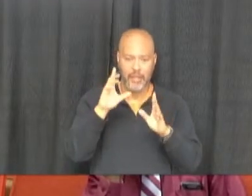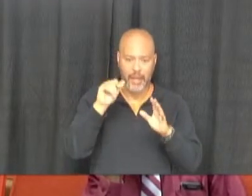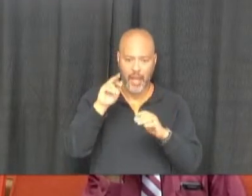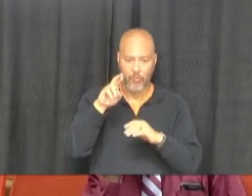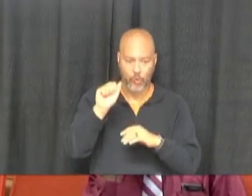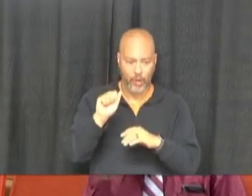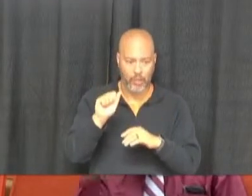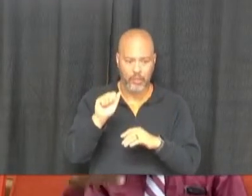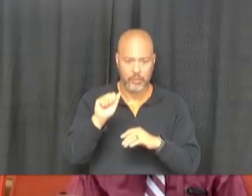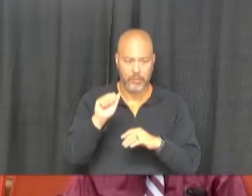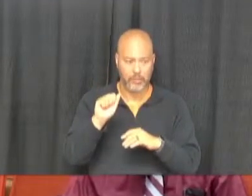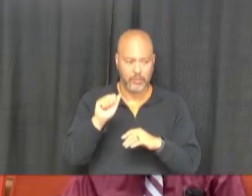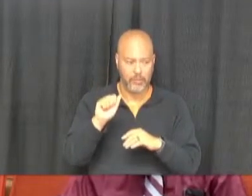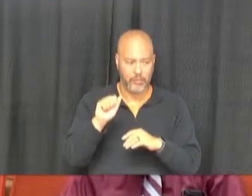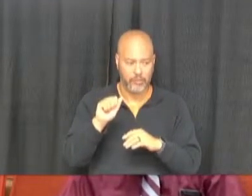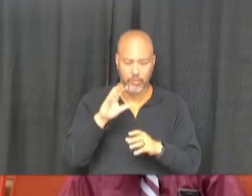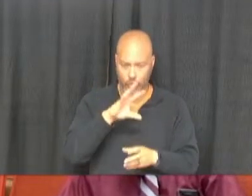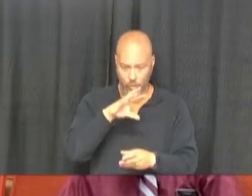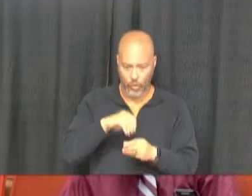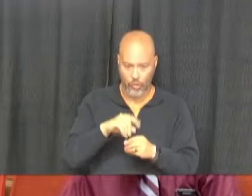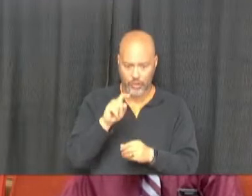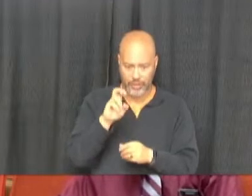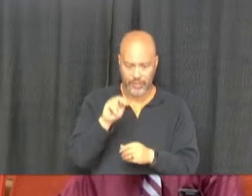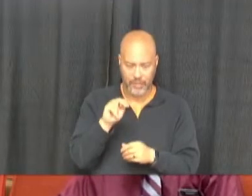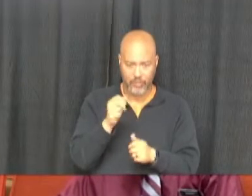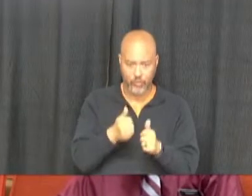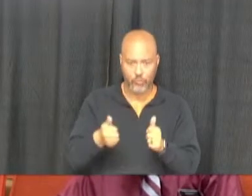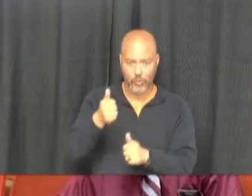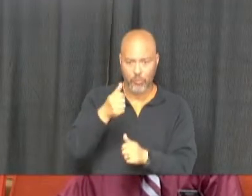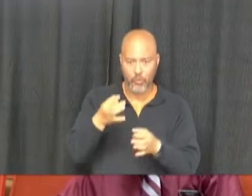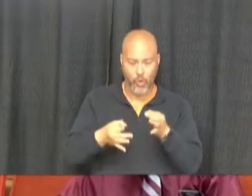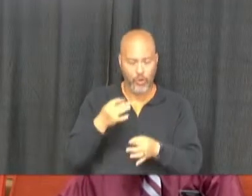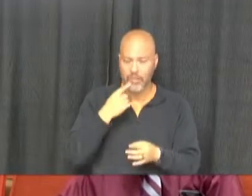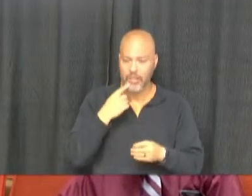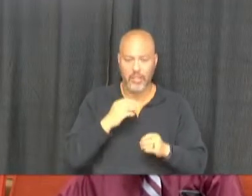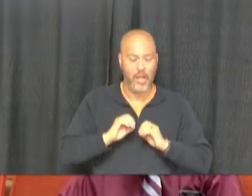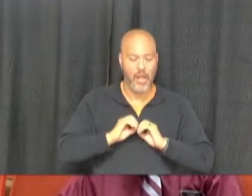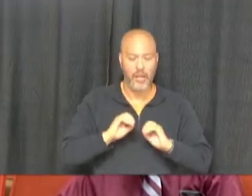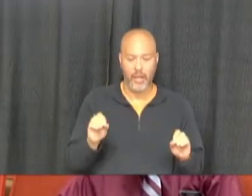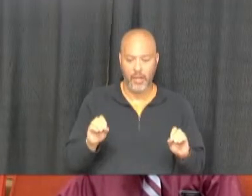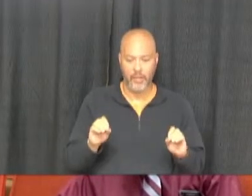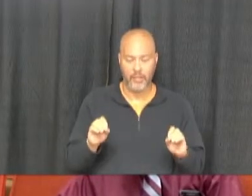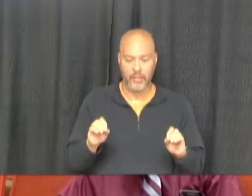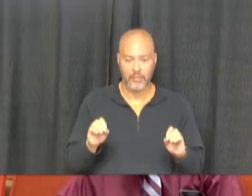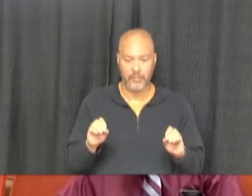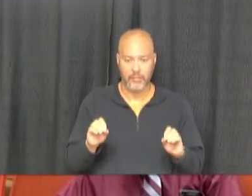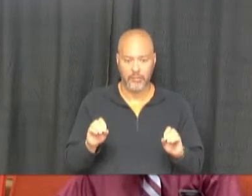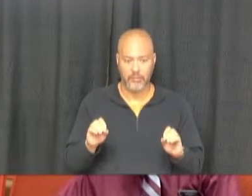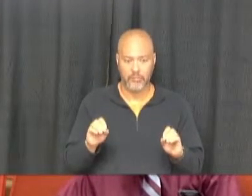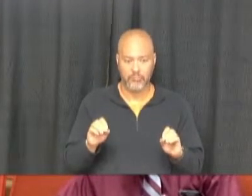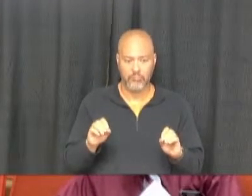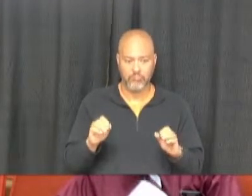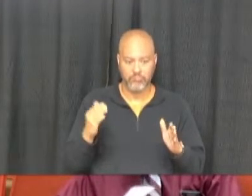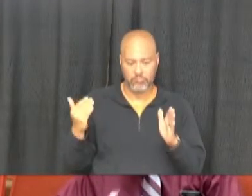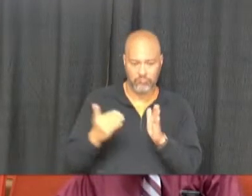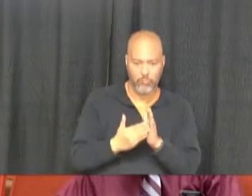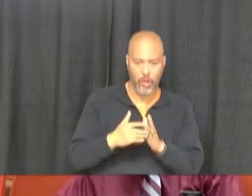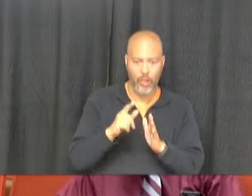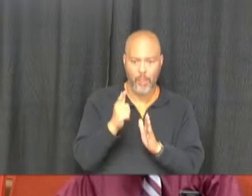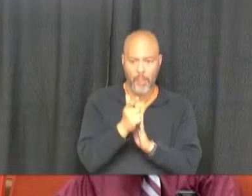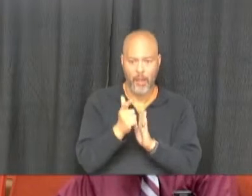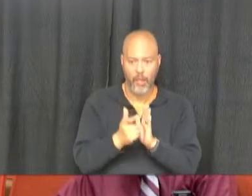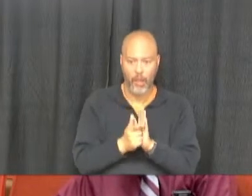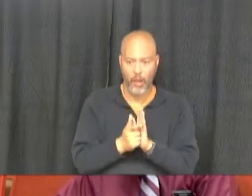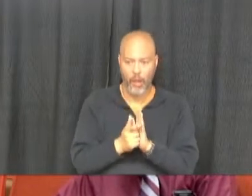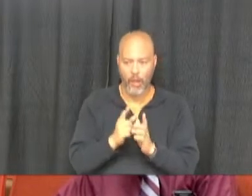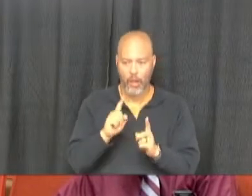have numerous times, to include the Tennessee Supreme Court, have said there's nothing illegal or in violation of the Fourth